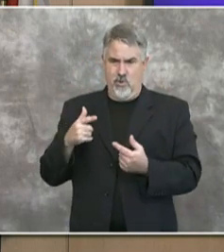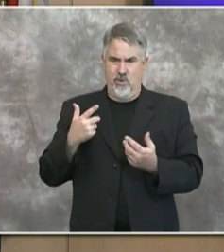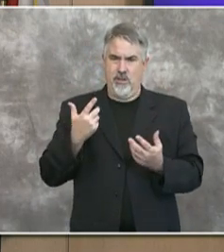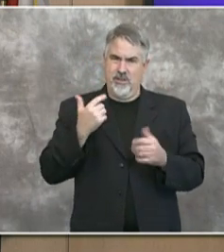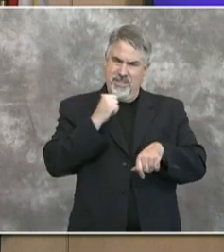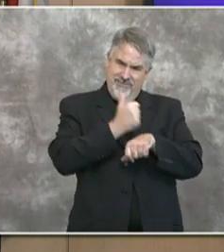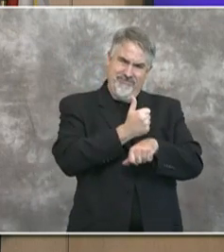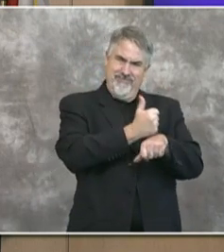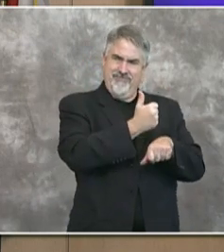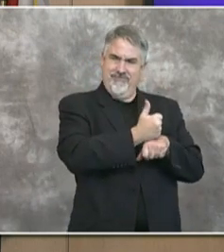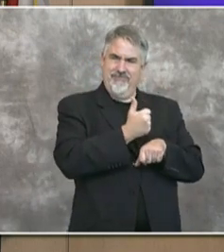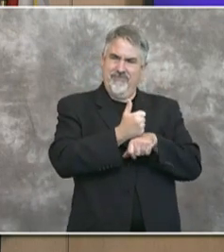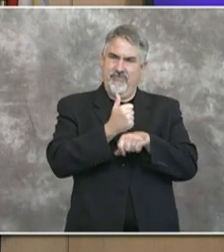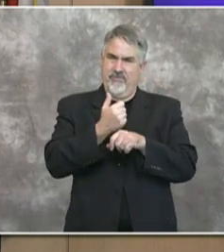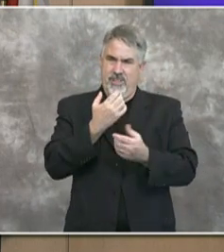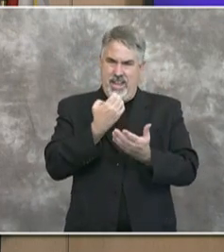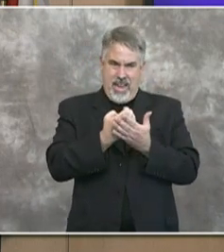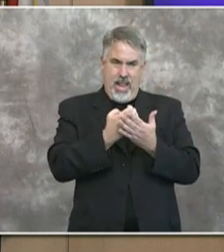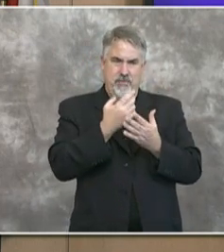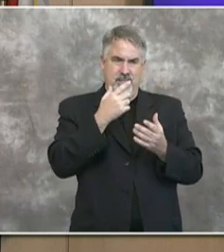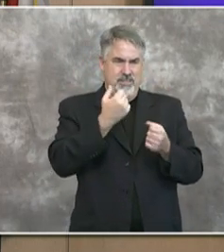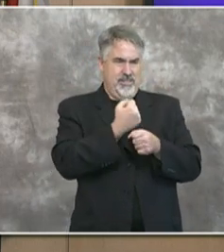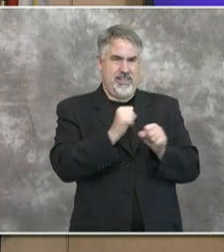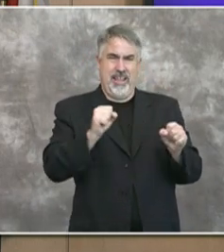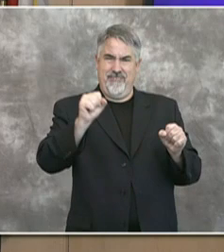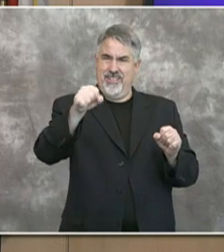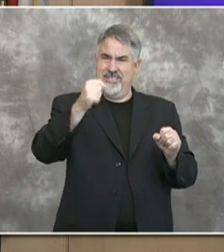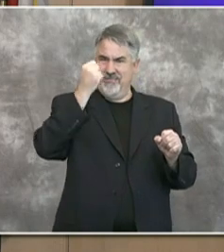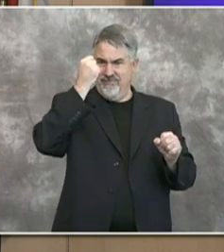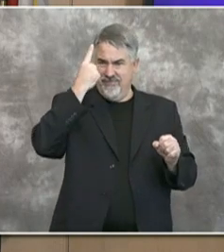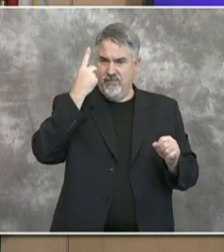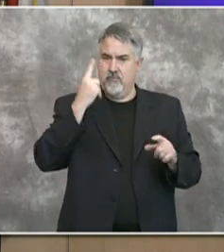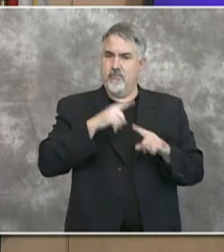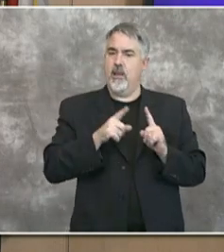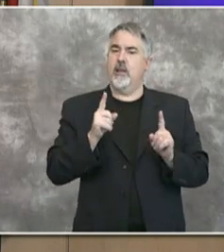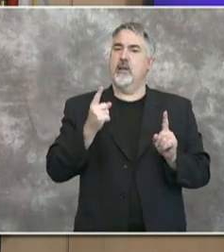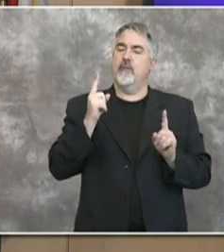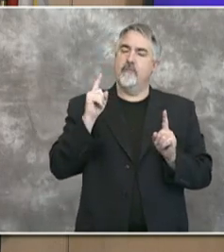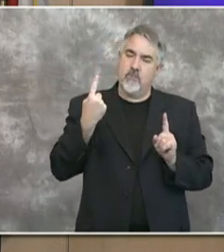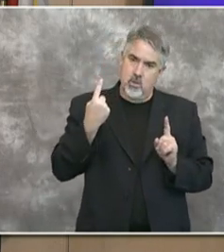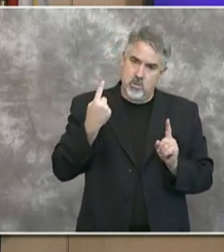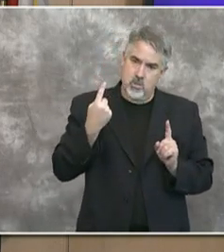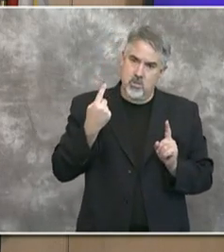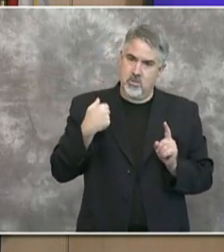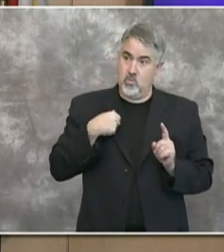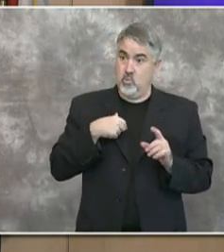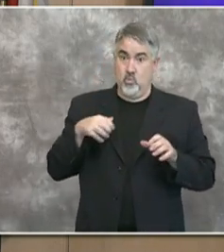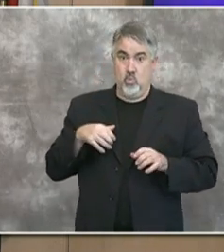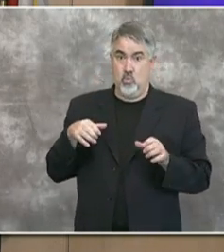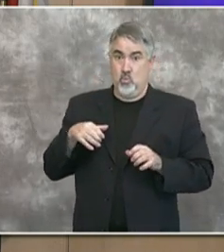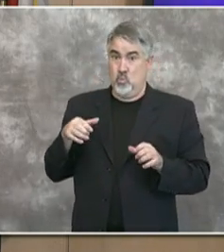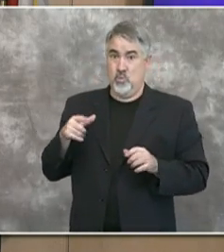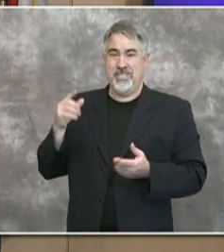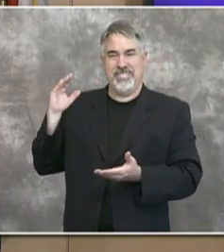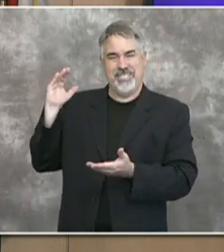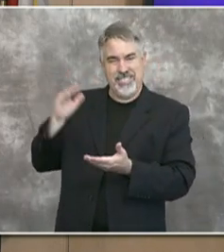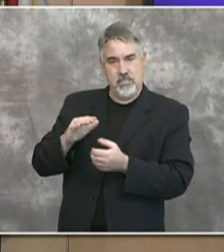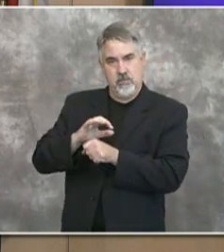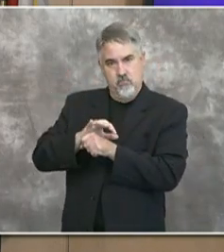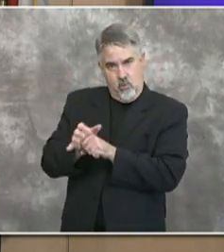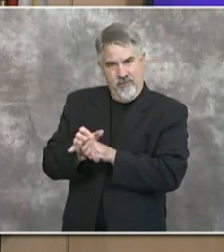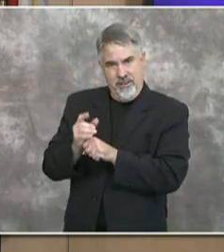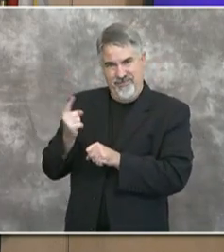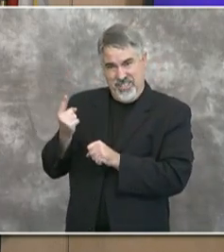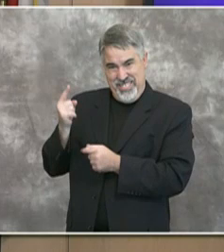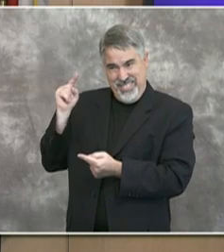frustration that folks may be feeling out there, the simple reality is the actions we take on loosening and turning the dial have got to be